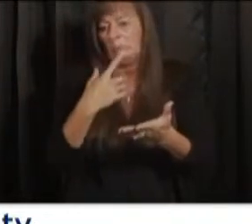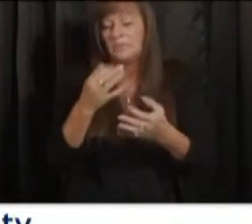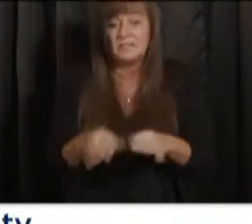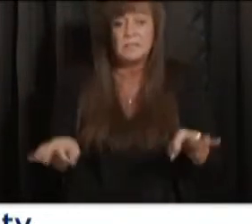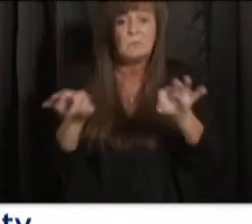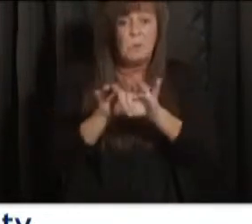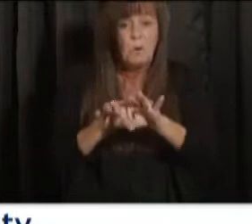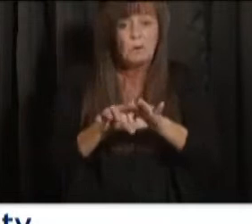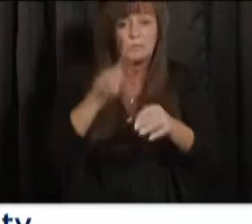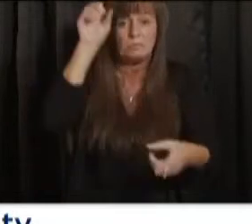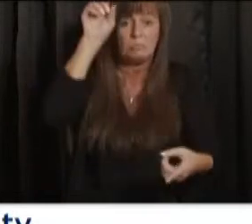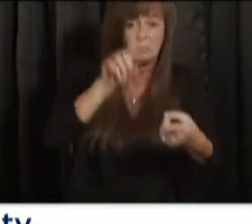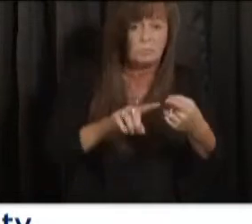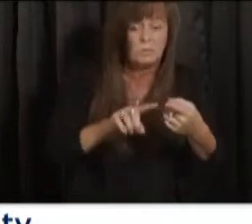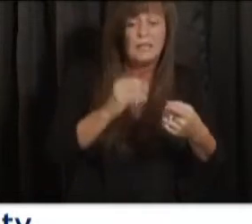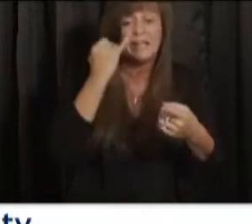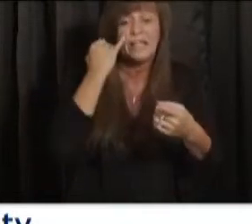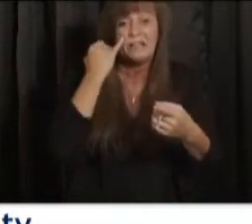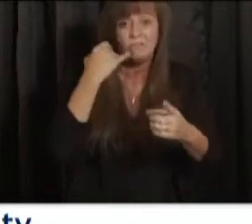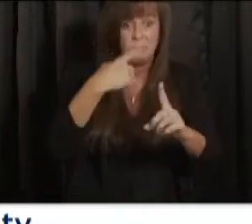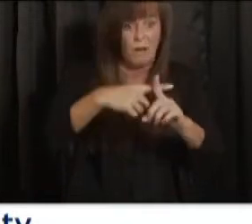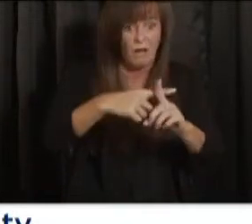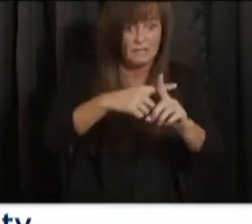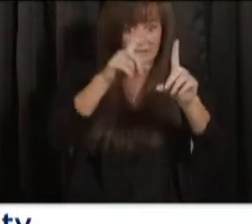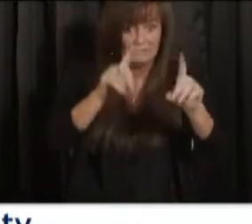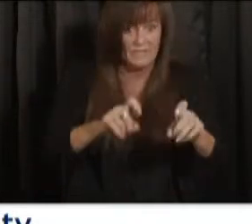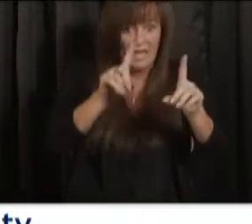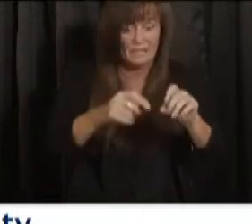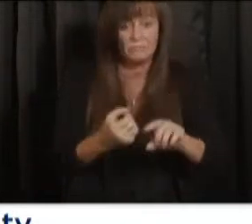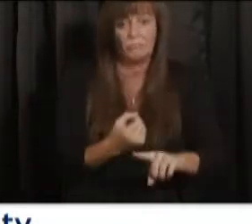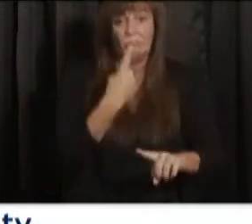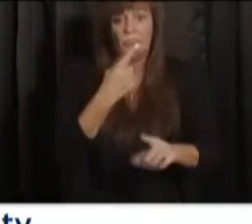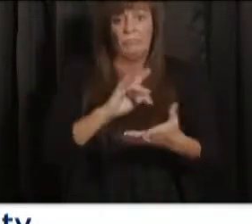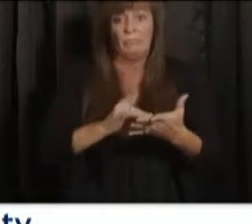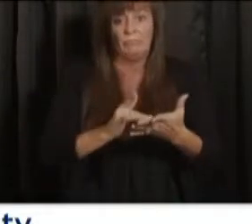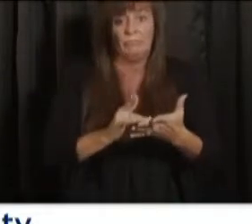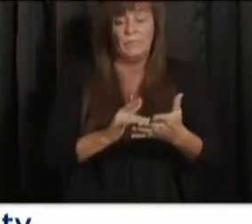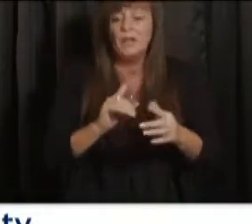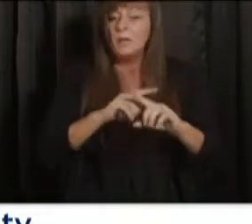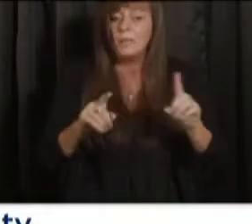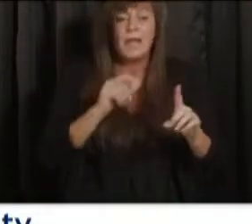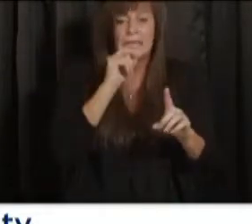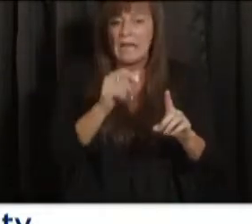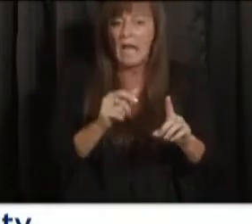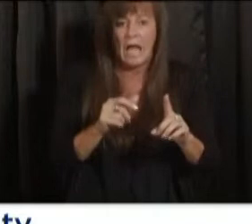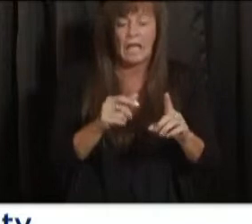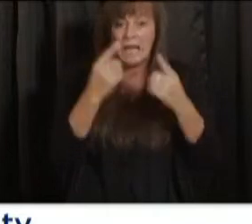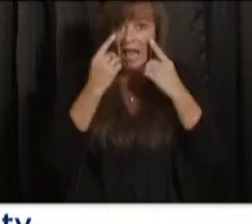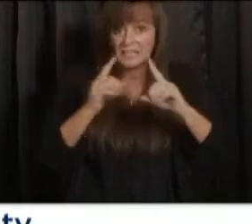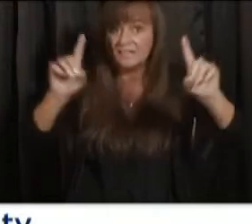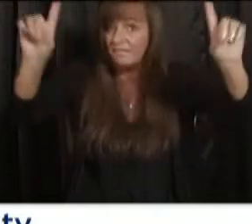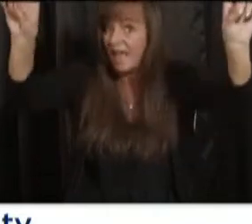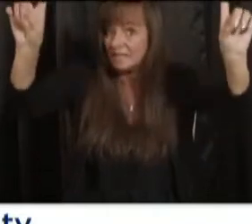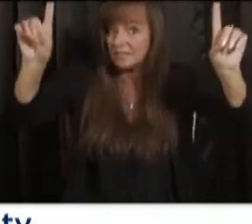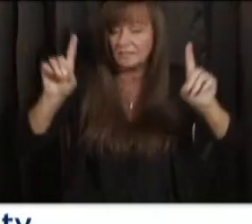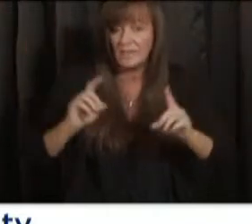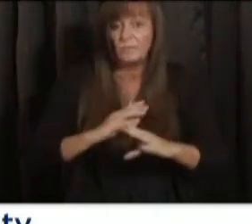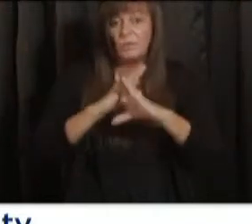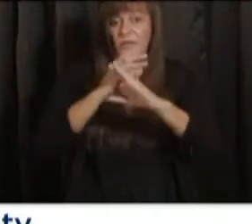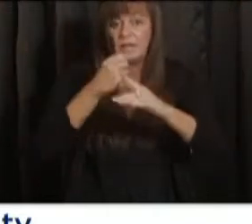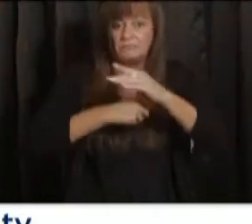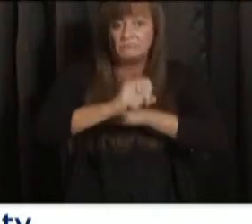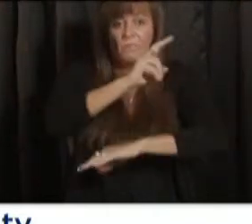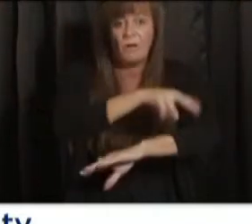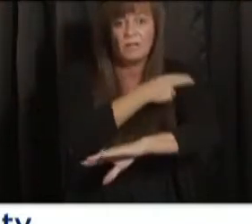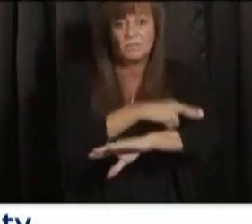administered shortly after a positive test result, but it is not nearly as effective at preventing hospitalization or